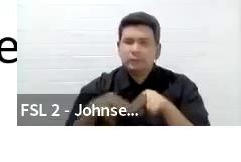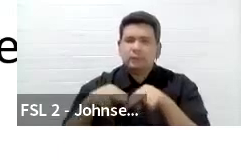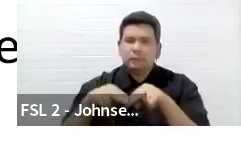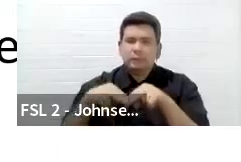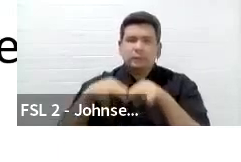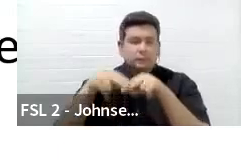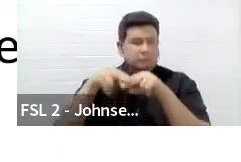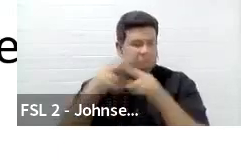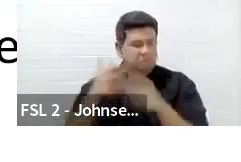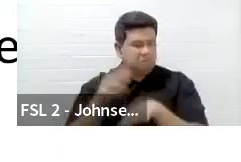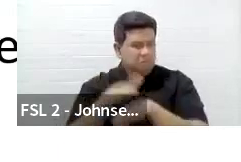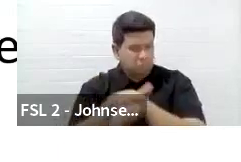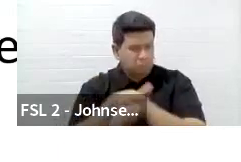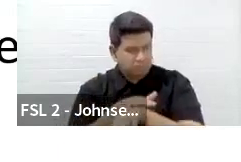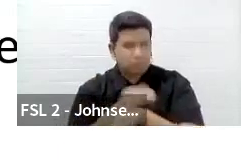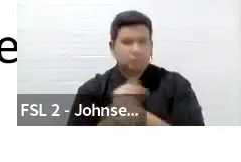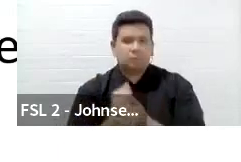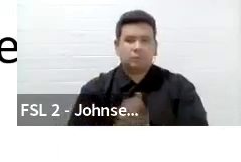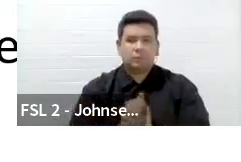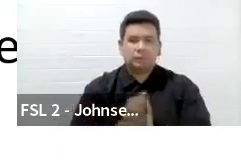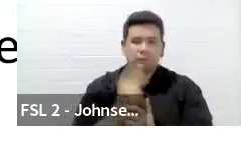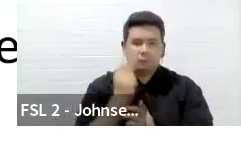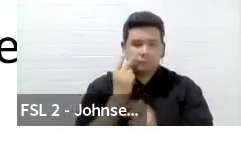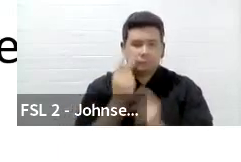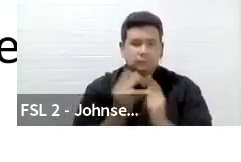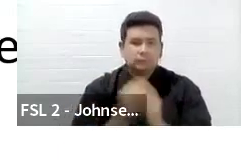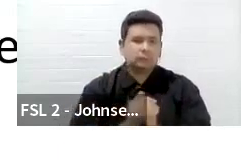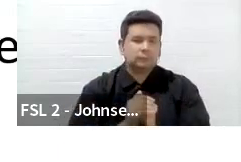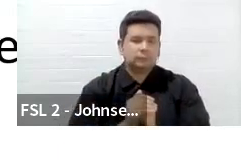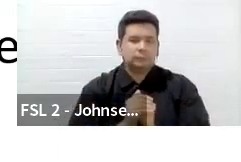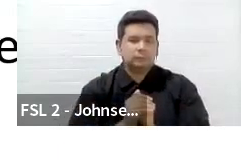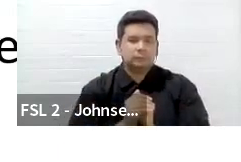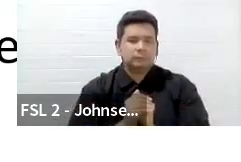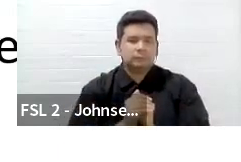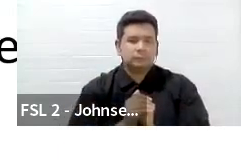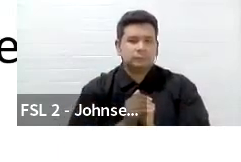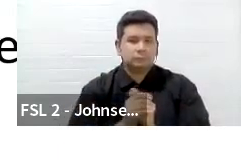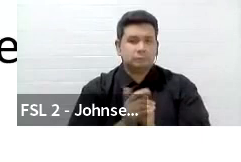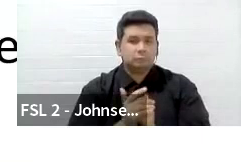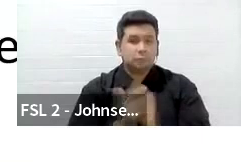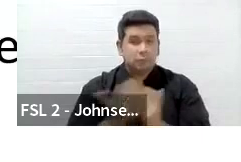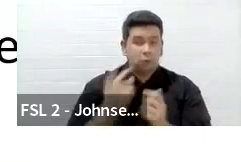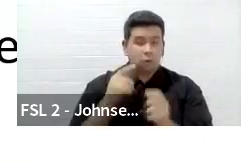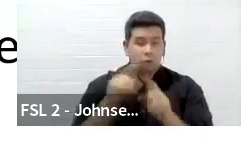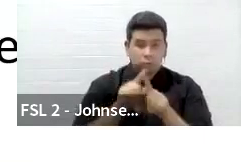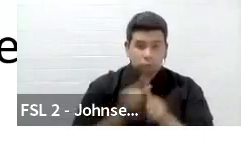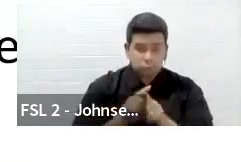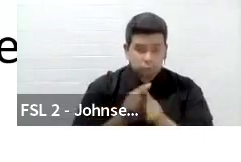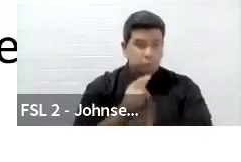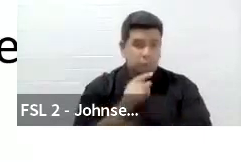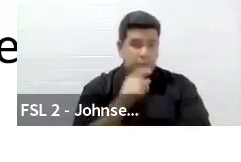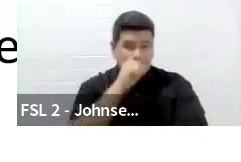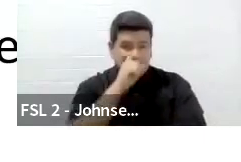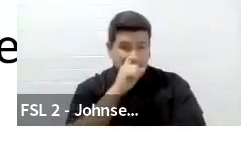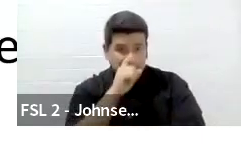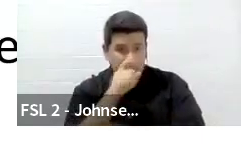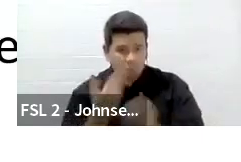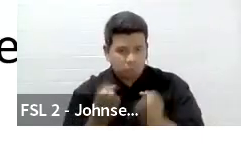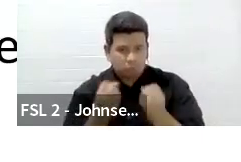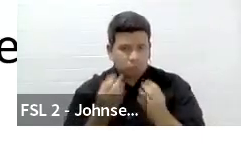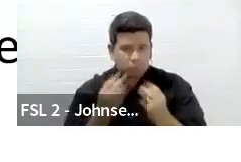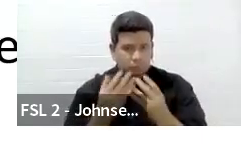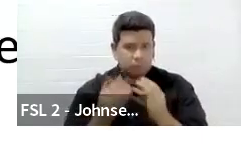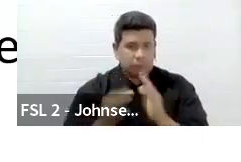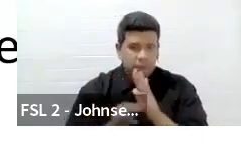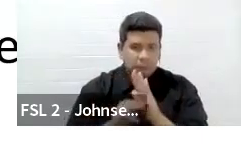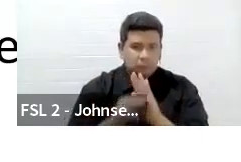population base is increasing, and as the age structure of the country is also maturing, and we know that those in the older ages